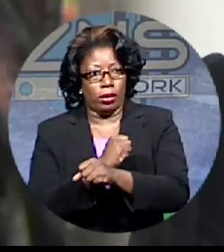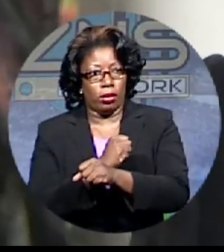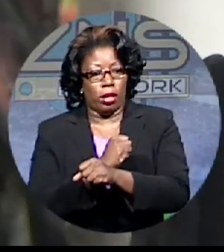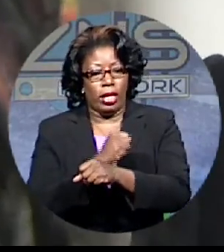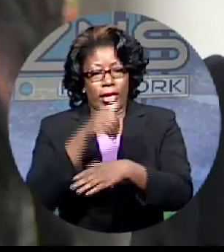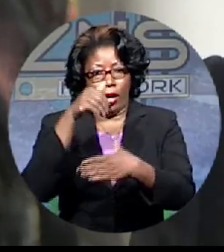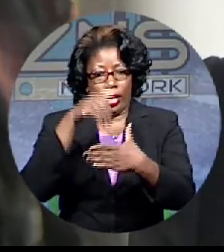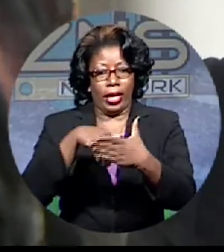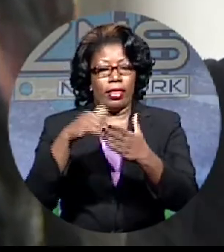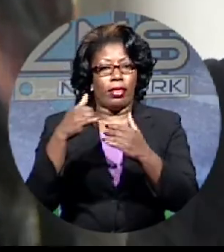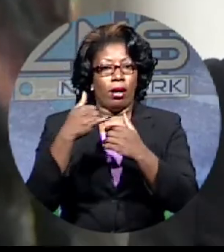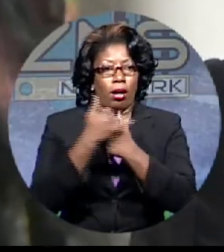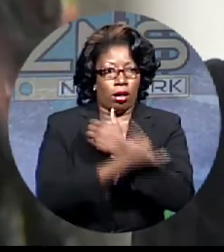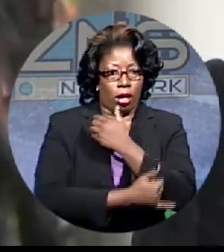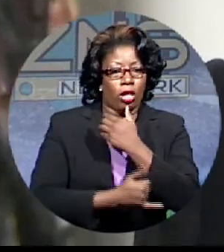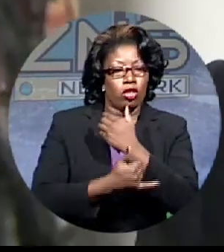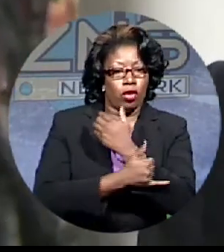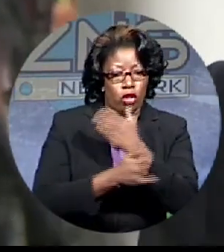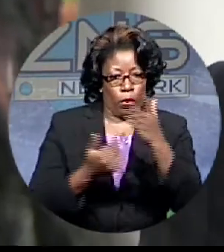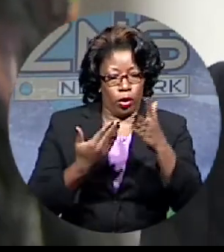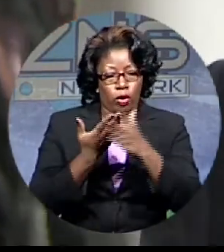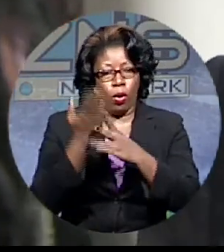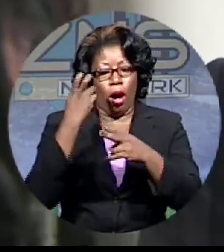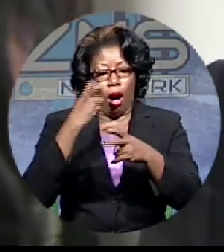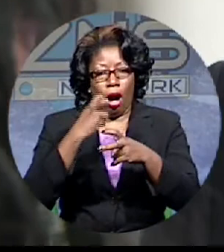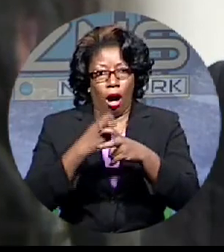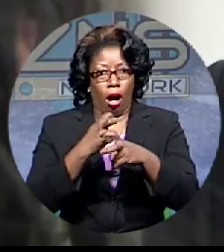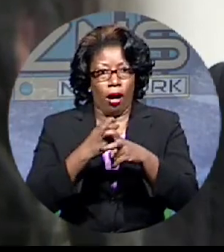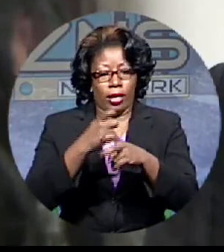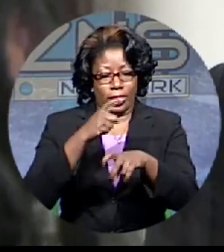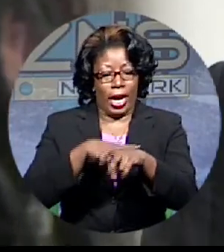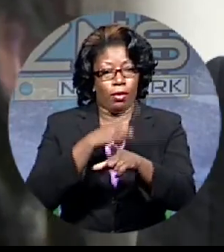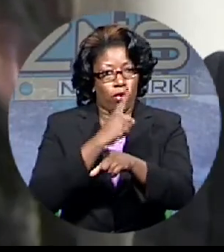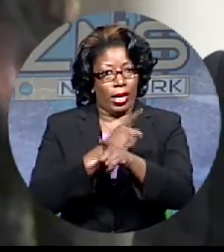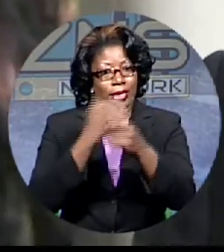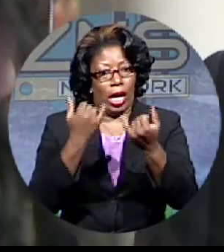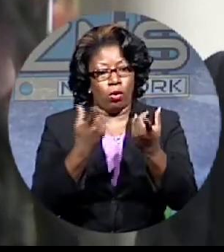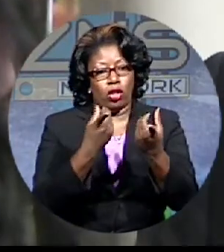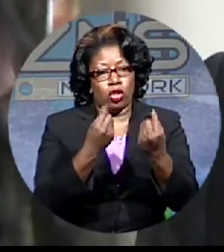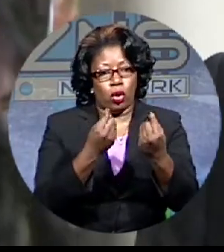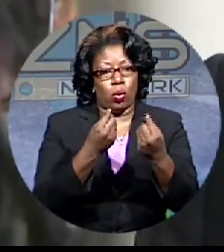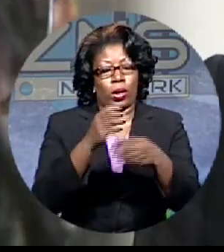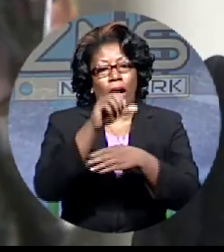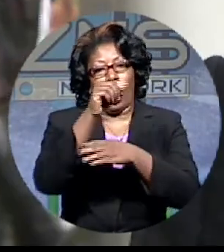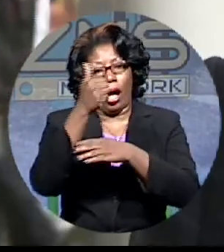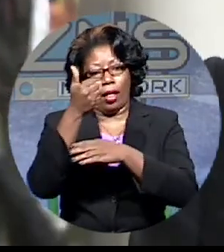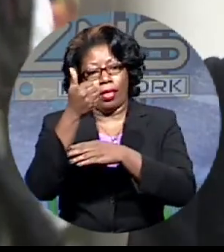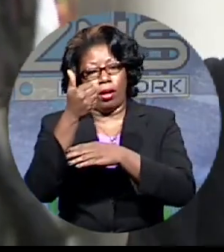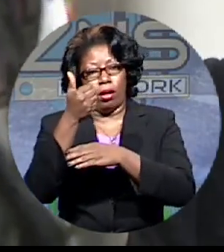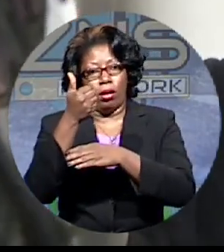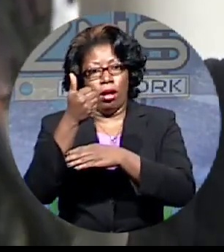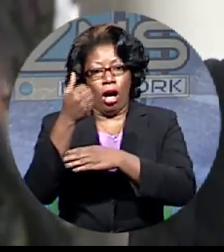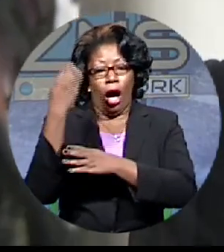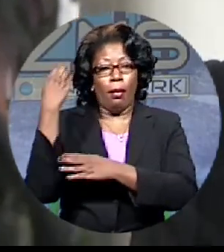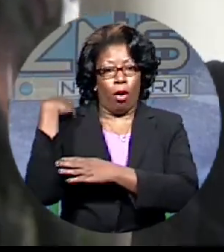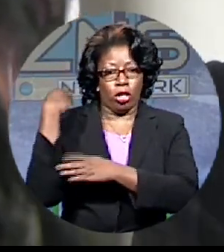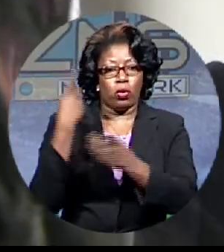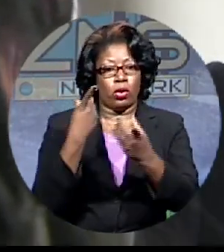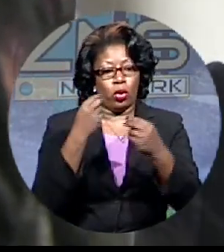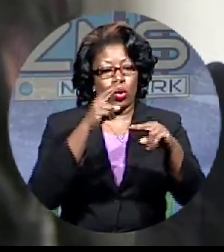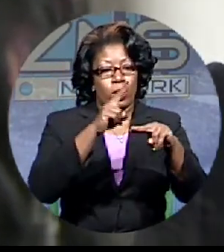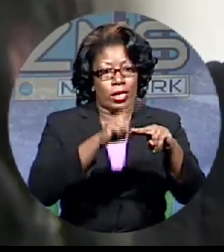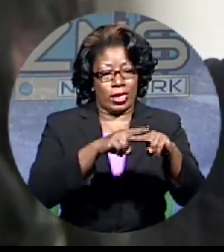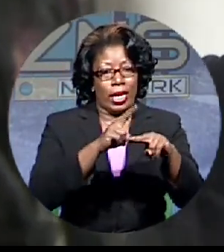country and the corporations are going through a rough time right now, you do, as every other employer would do all around the world, you sit down with the workers or the